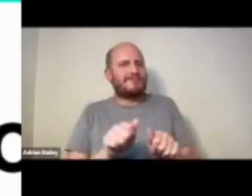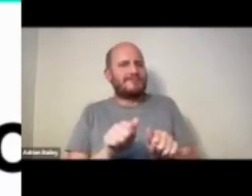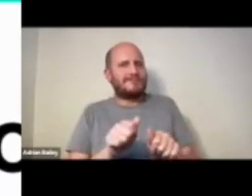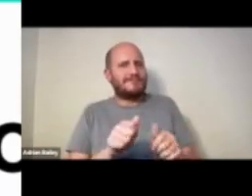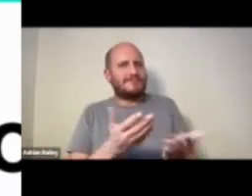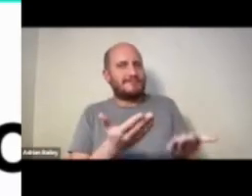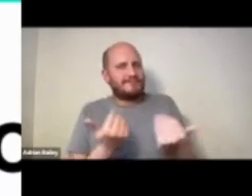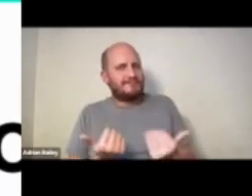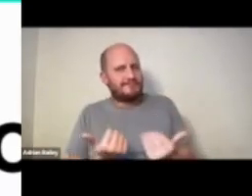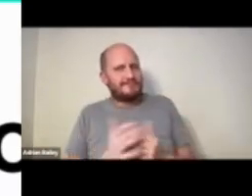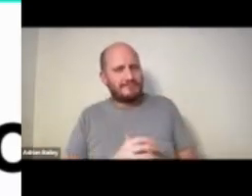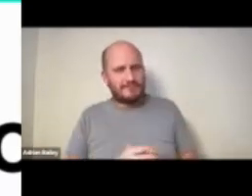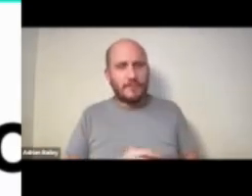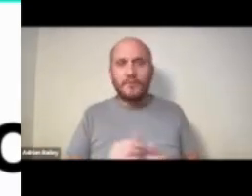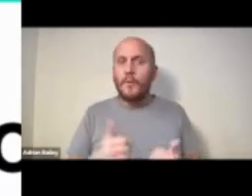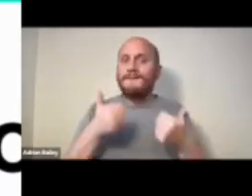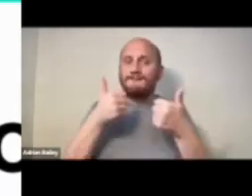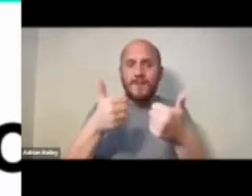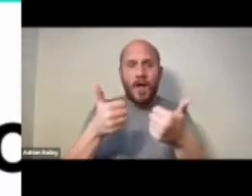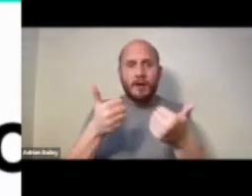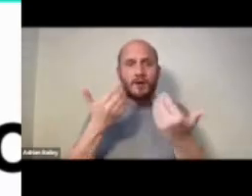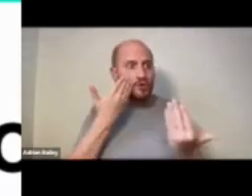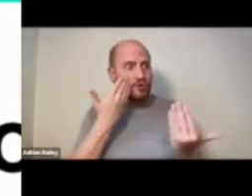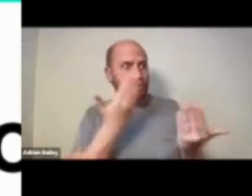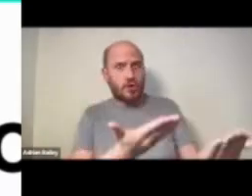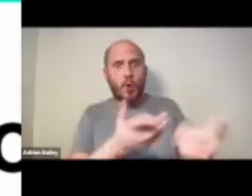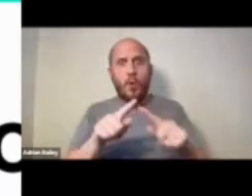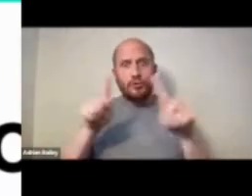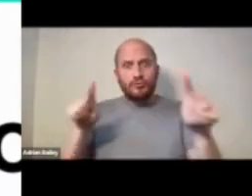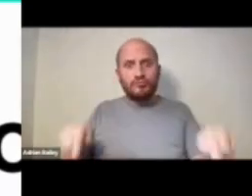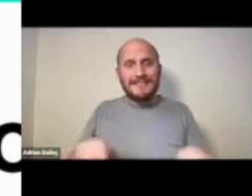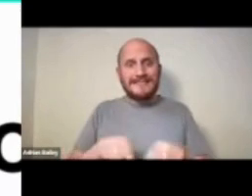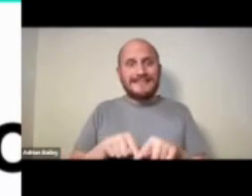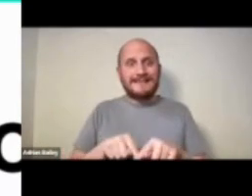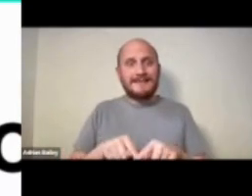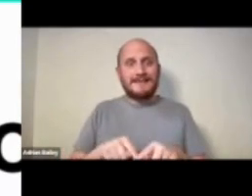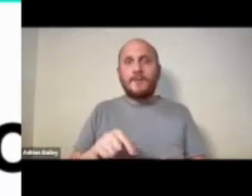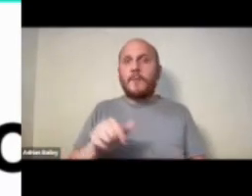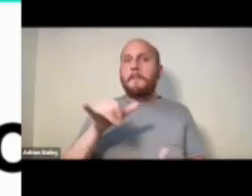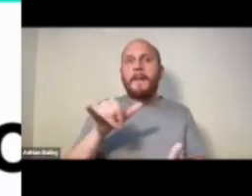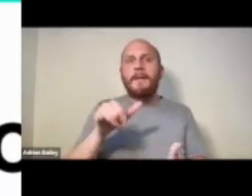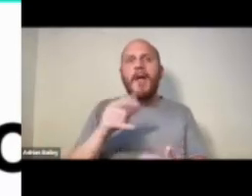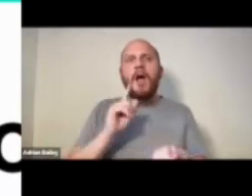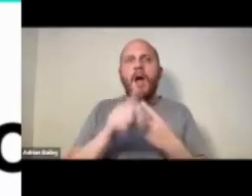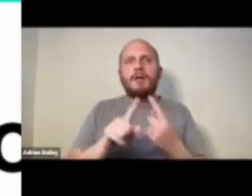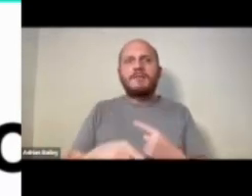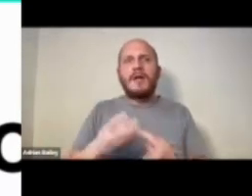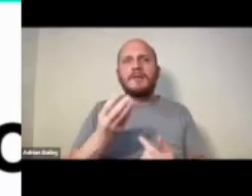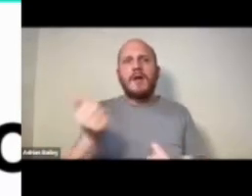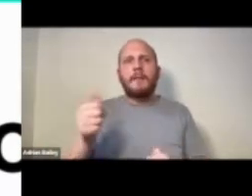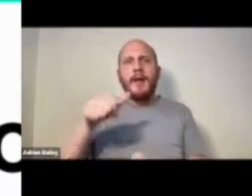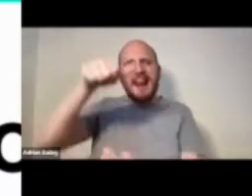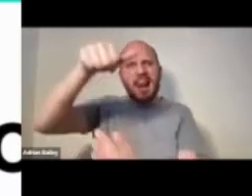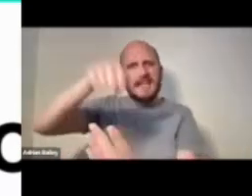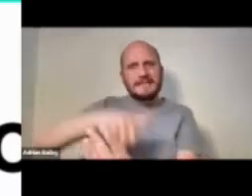So it's fine to show the screen, and it can be useful for long lists so that people can navigate and see what options are available.